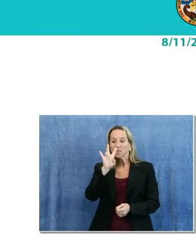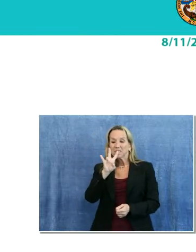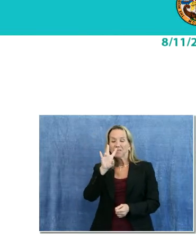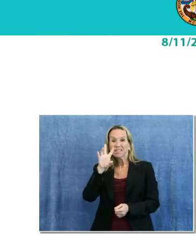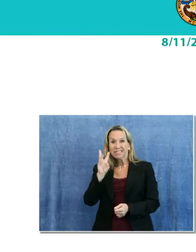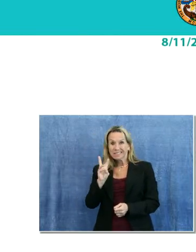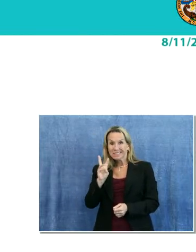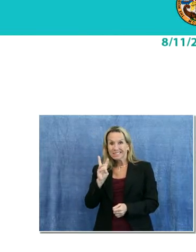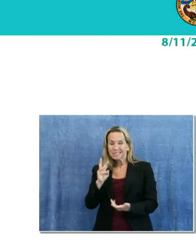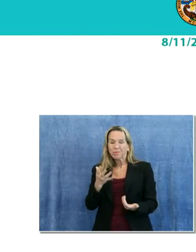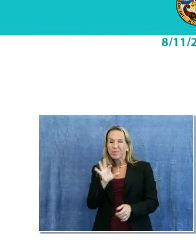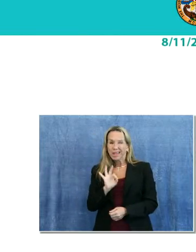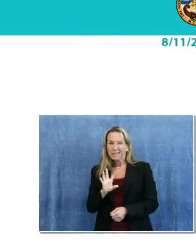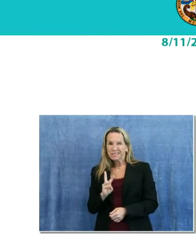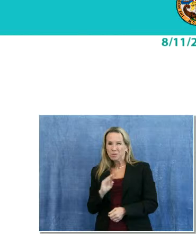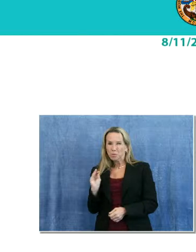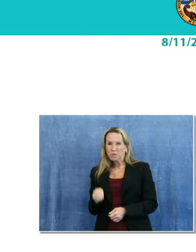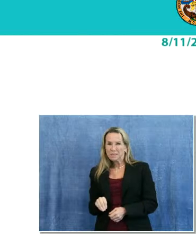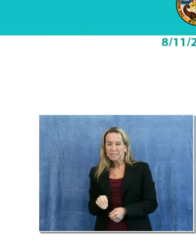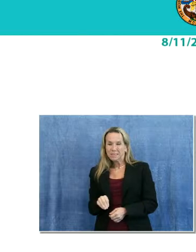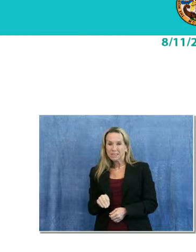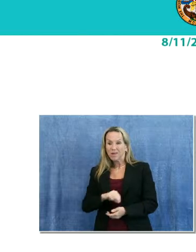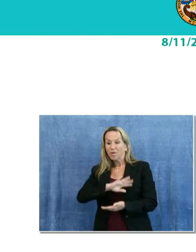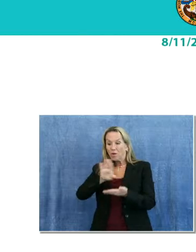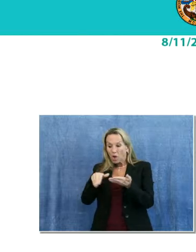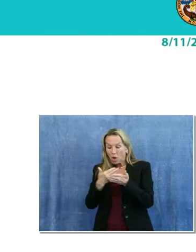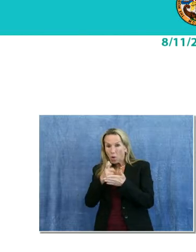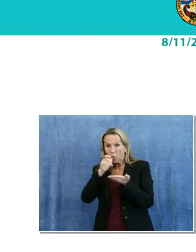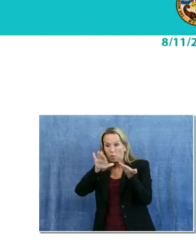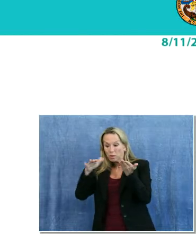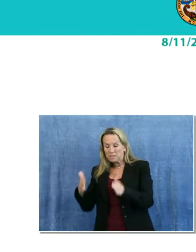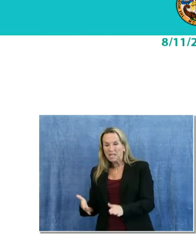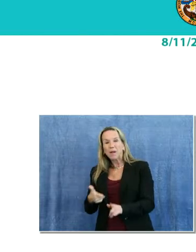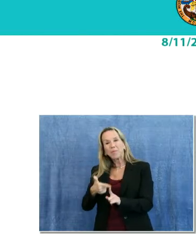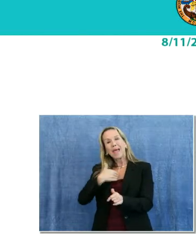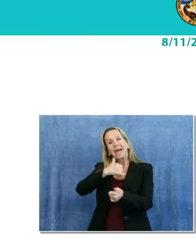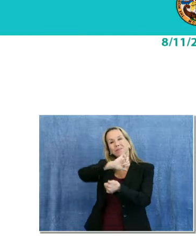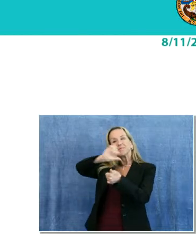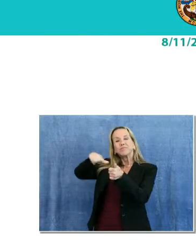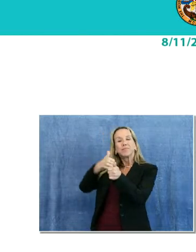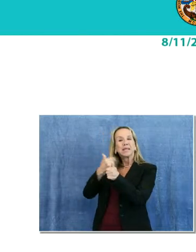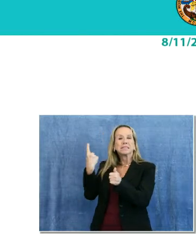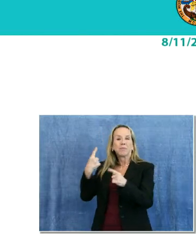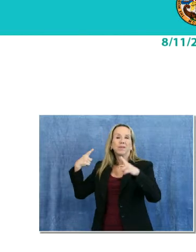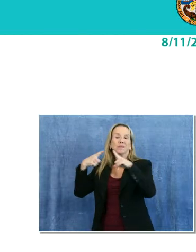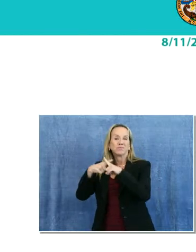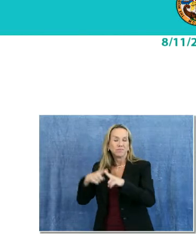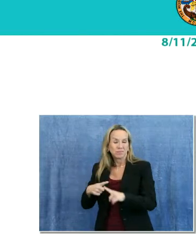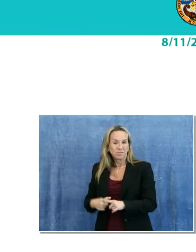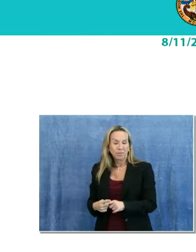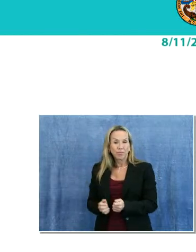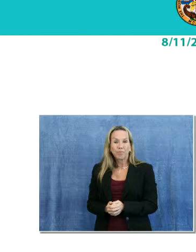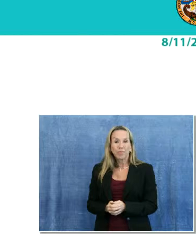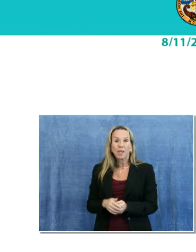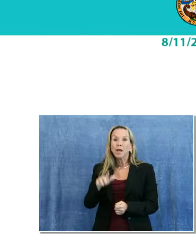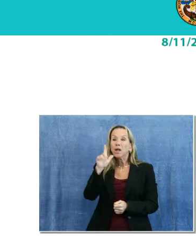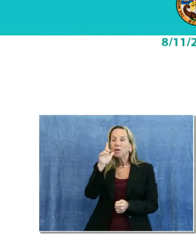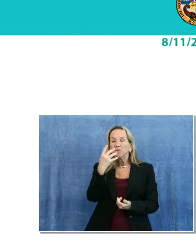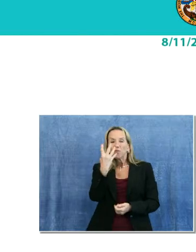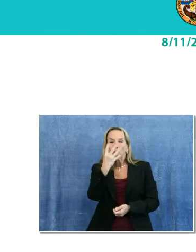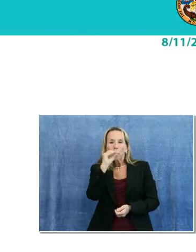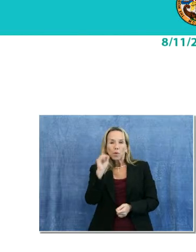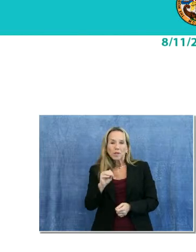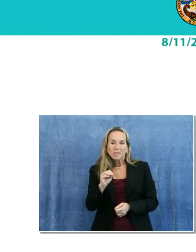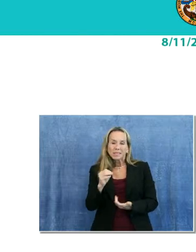576, or 96% of all deaths had underlying medical conditions, and 26, or